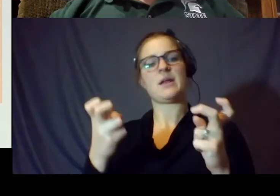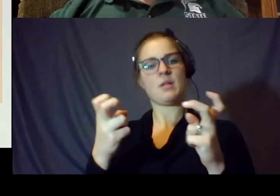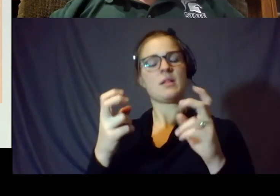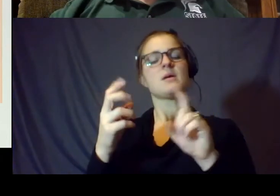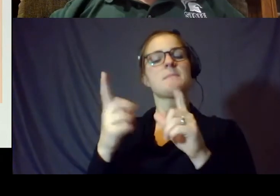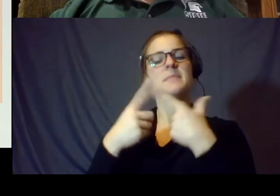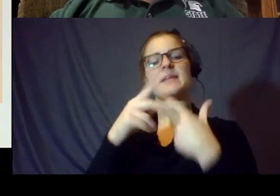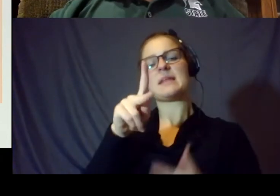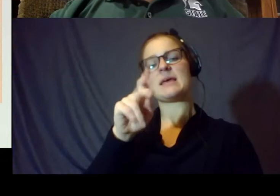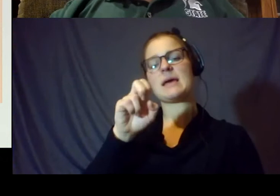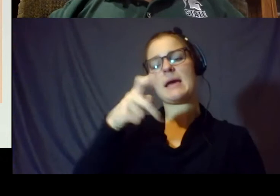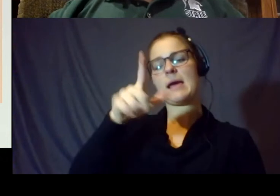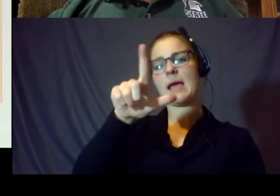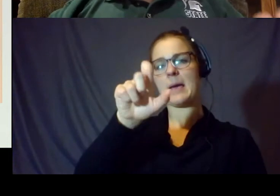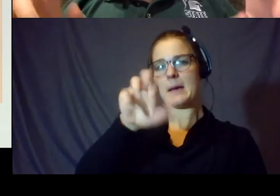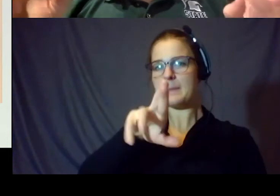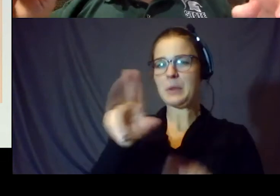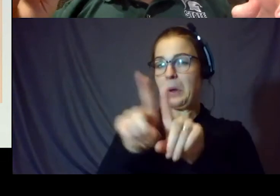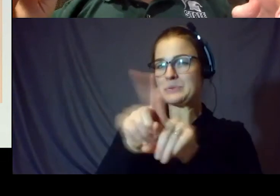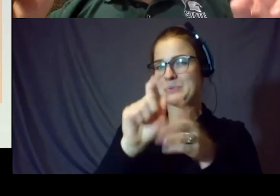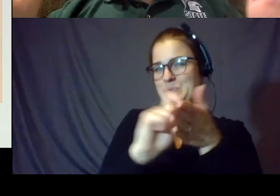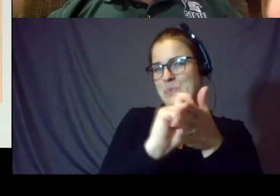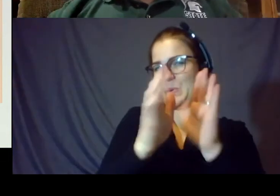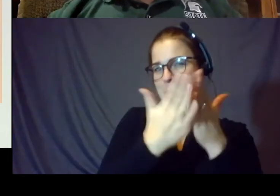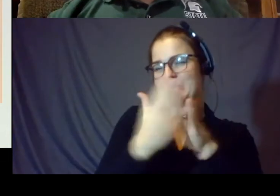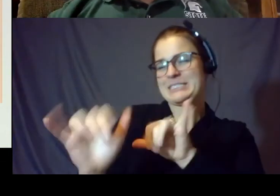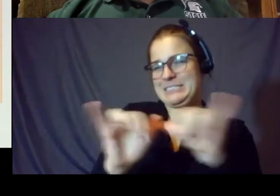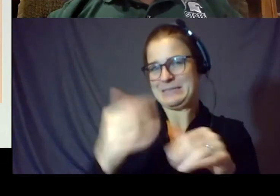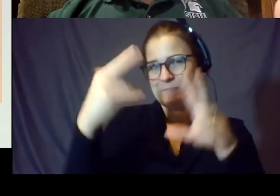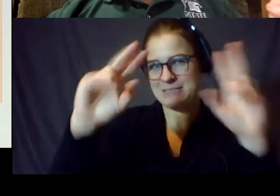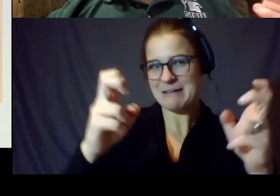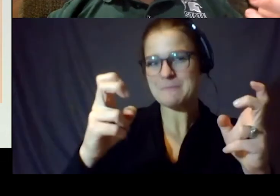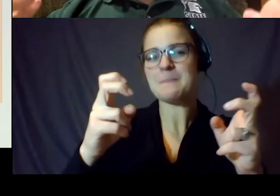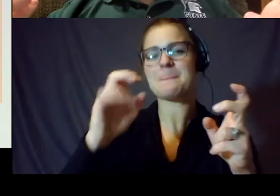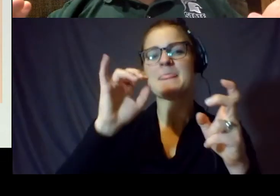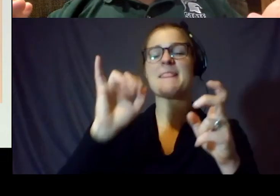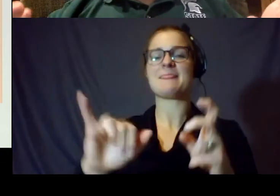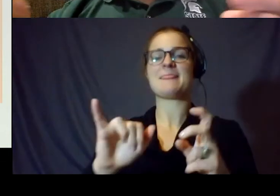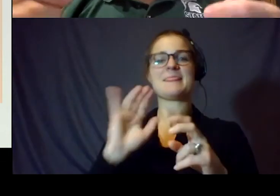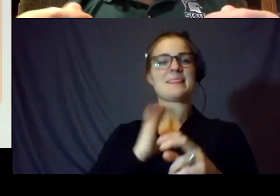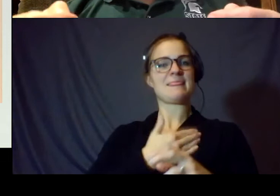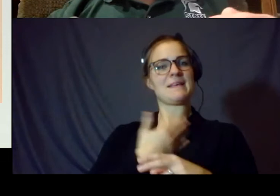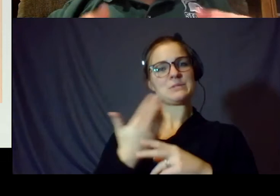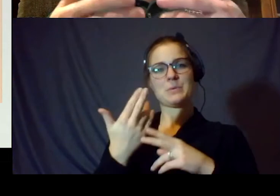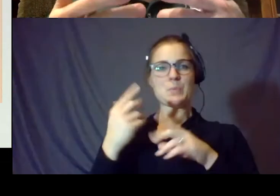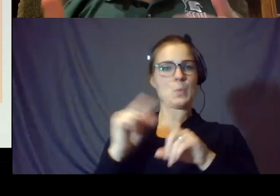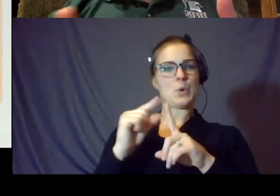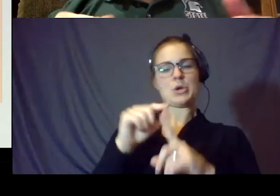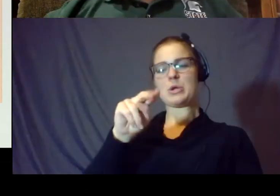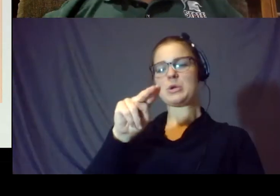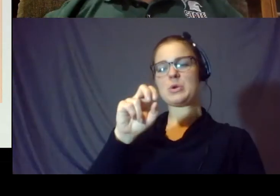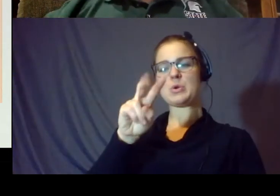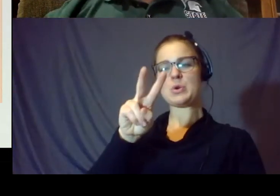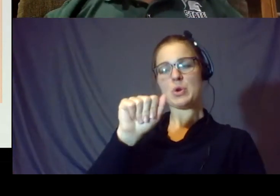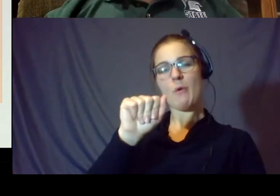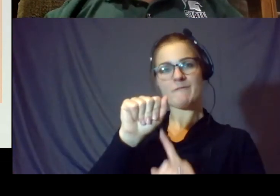who also saw nova, that our term nova is derived. It's Nova Stella or new star. We just call